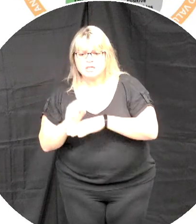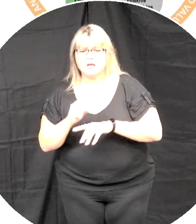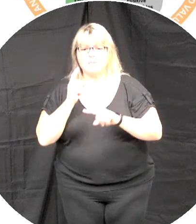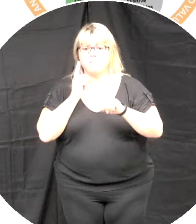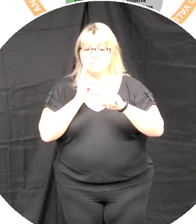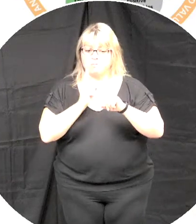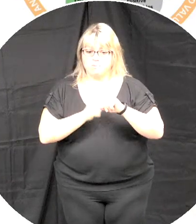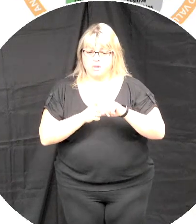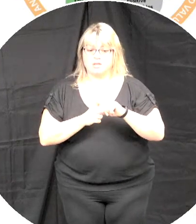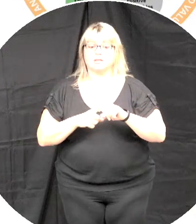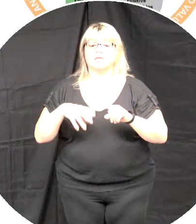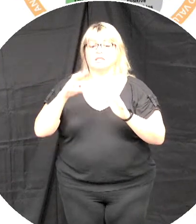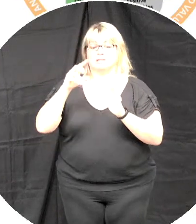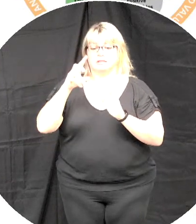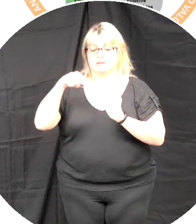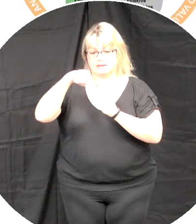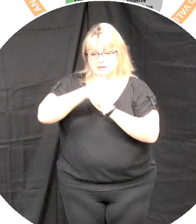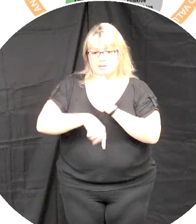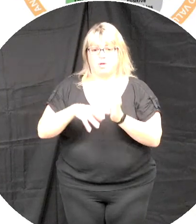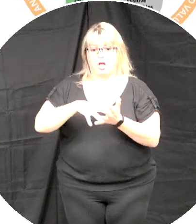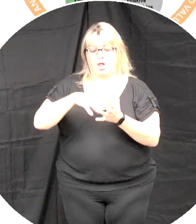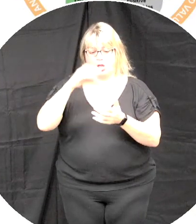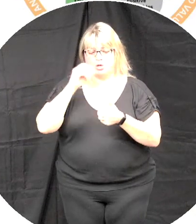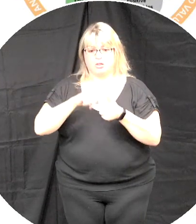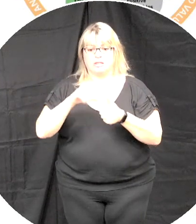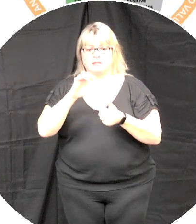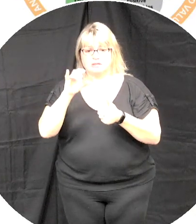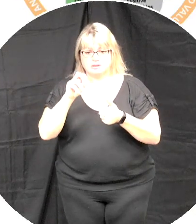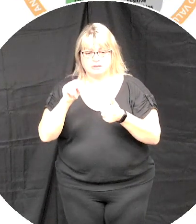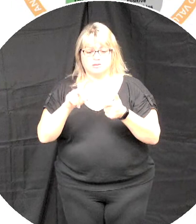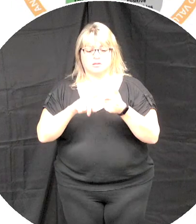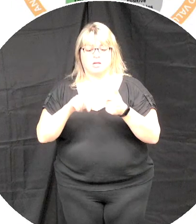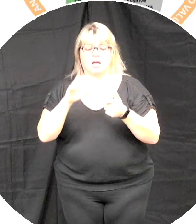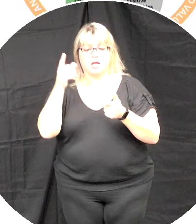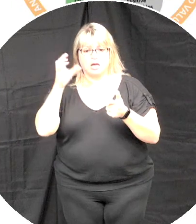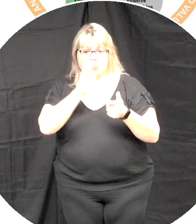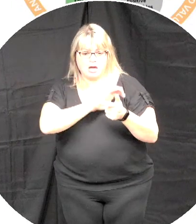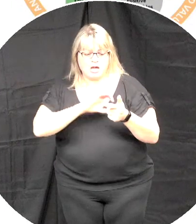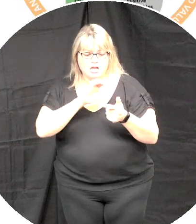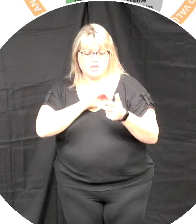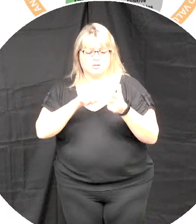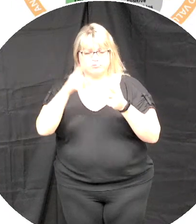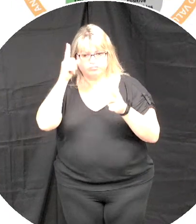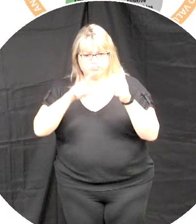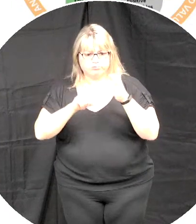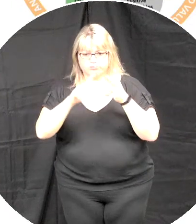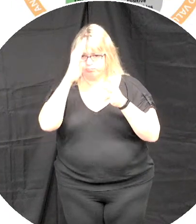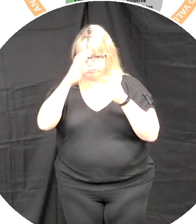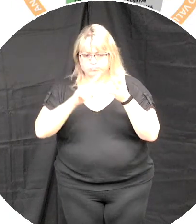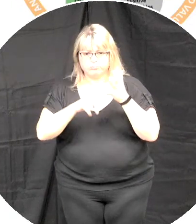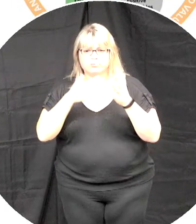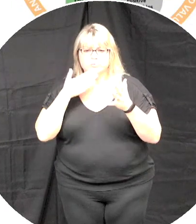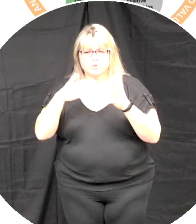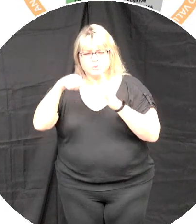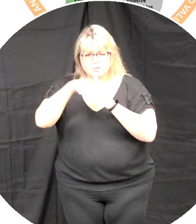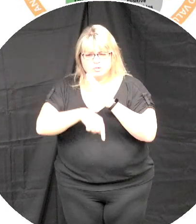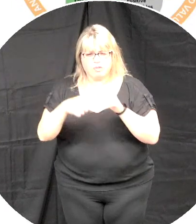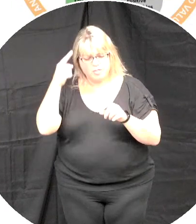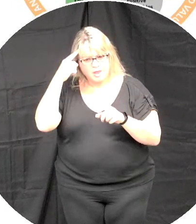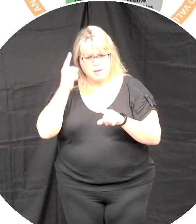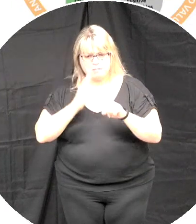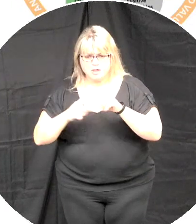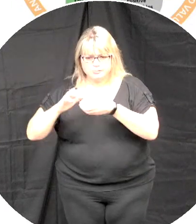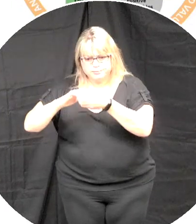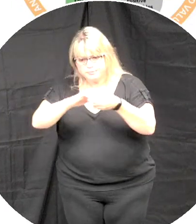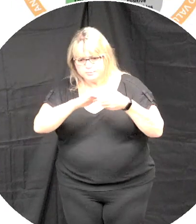6 C's of deep learning: citizenship, character, collaboration, creativity, critical thinking, and collaboration